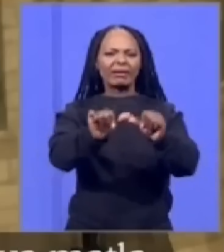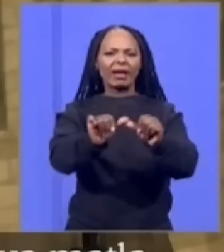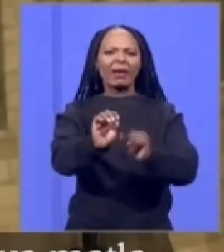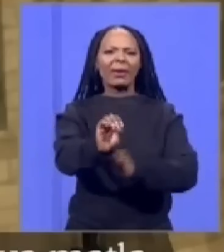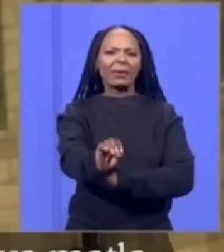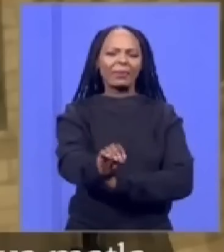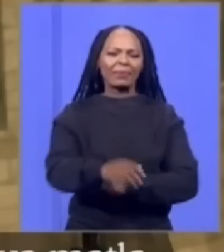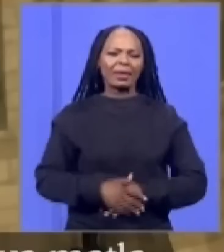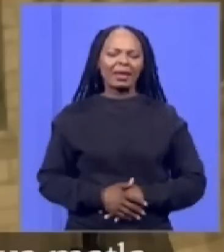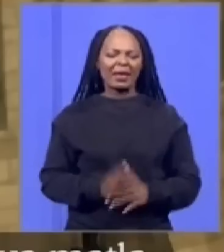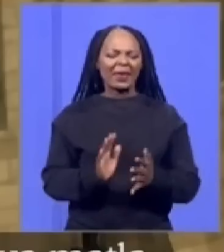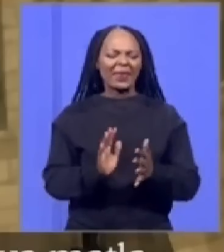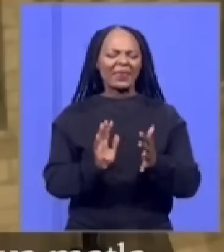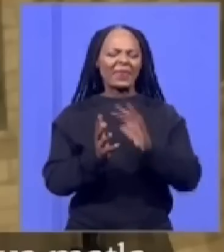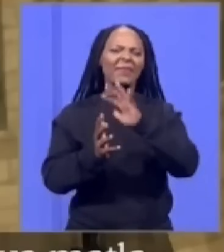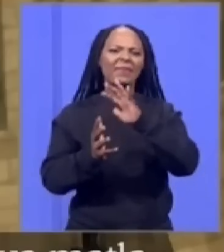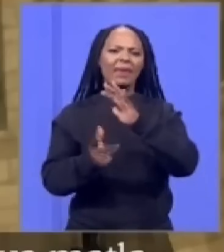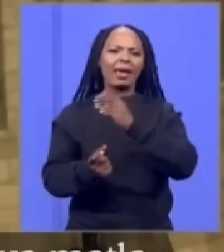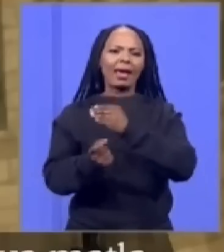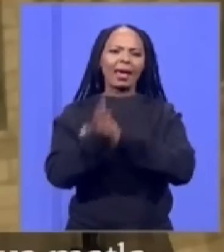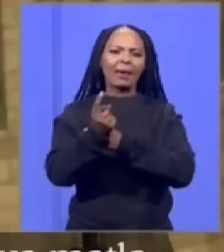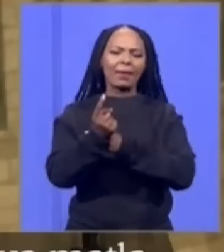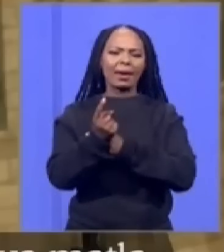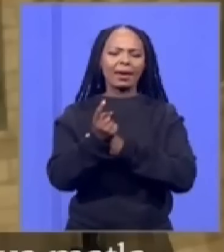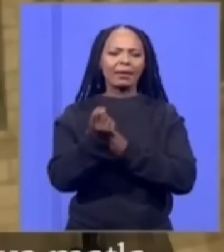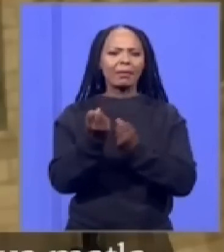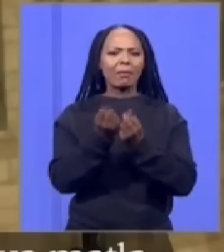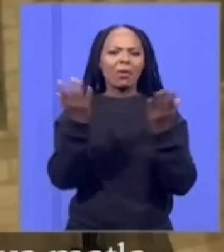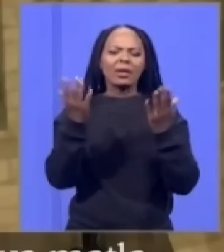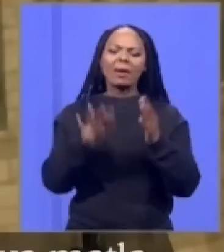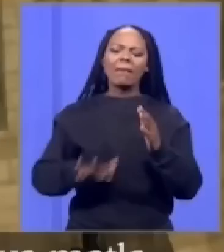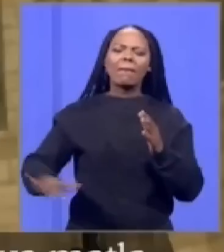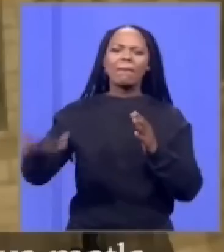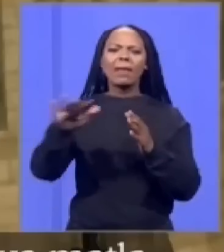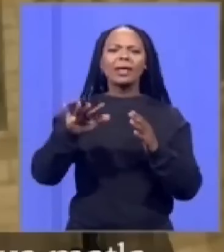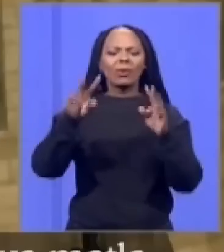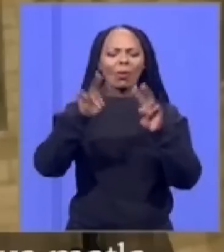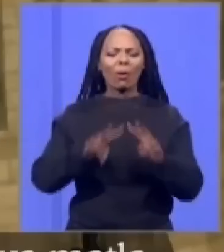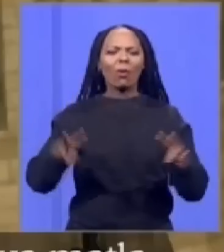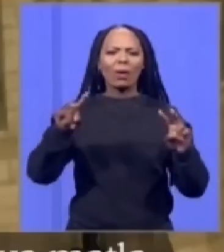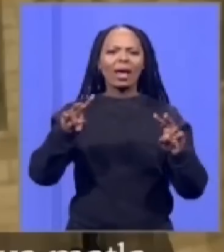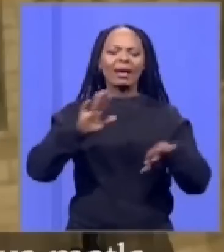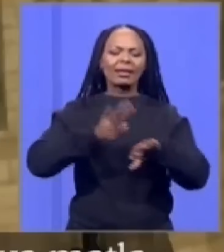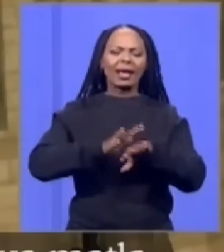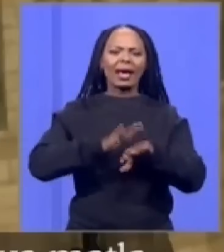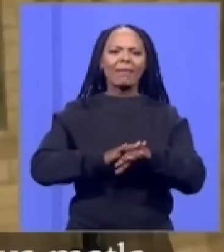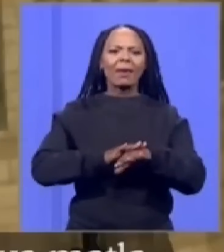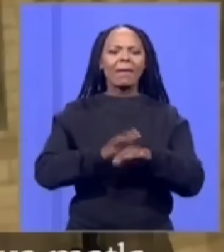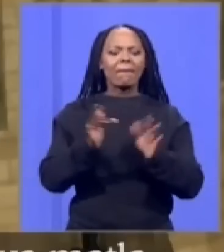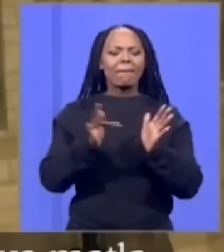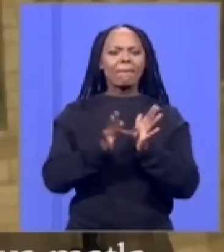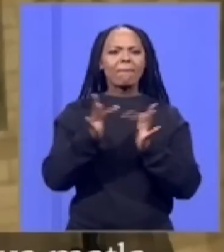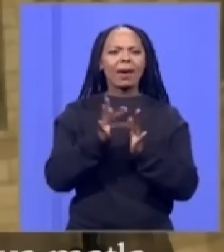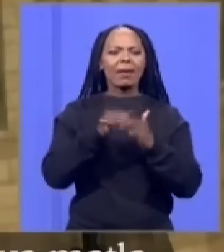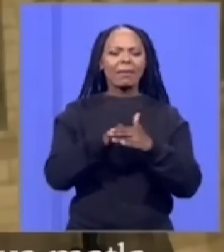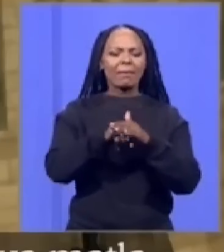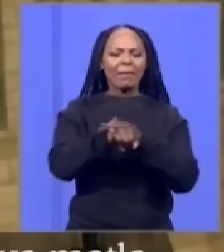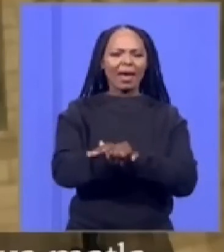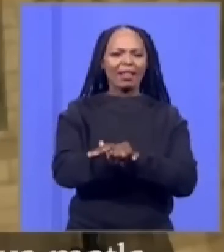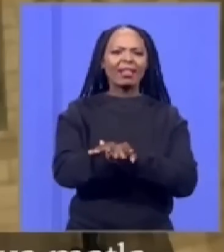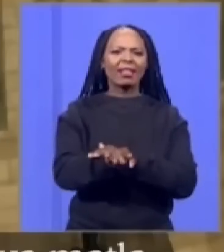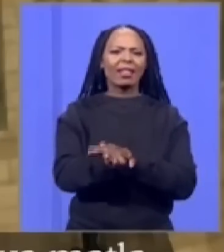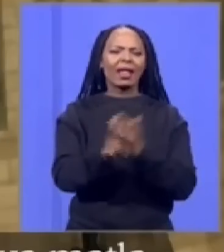the disruption which characterized the Holy Land at the time of Jesus' birth and which we